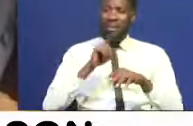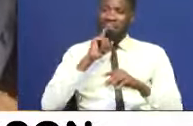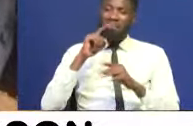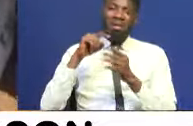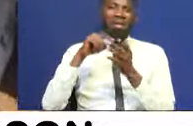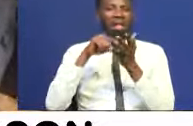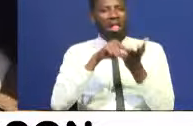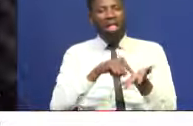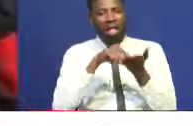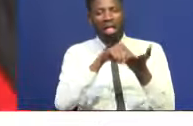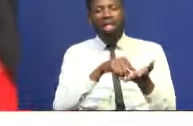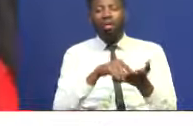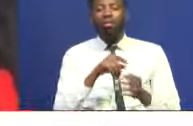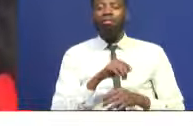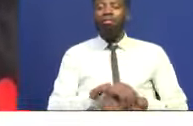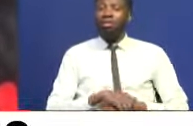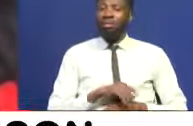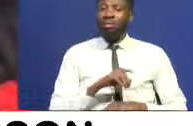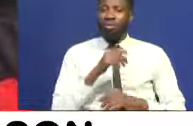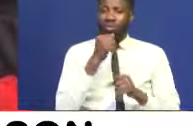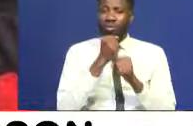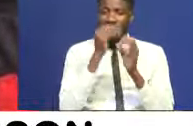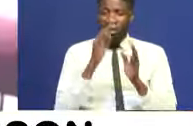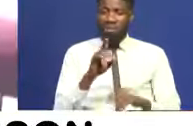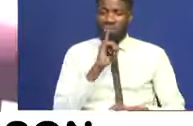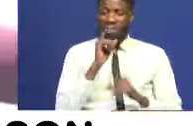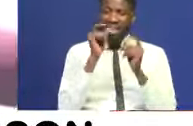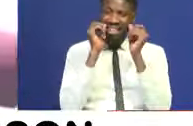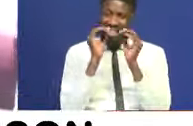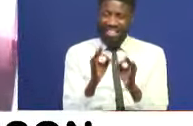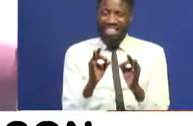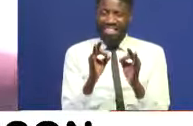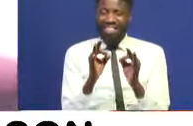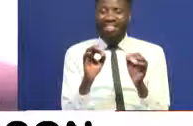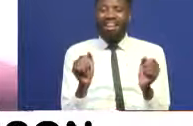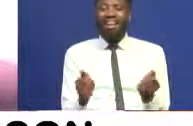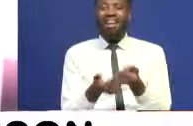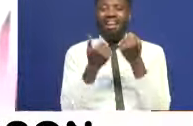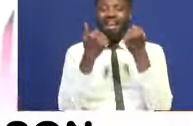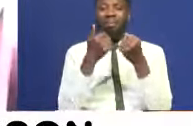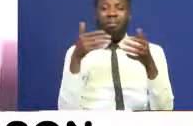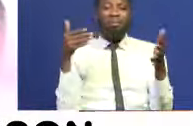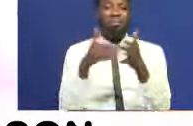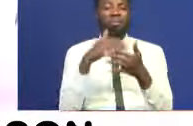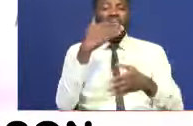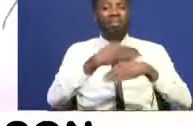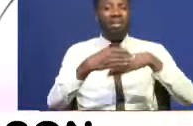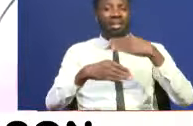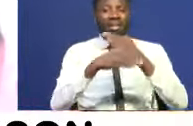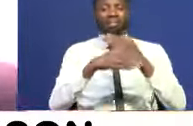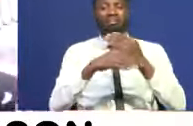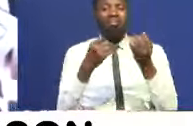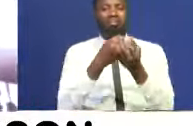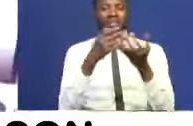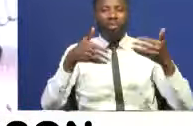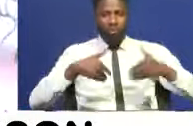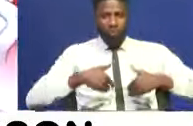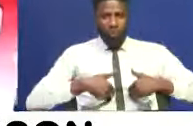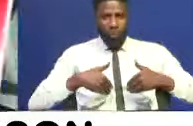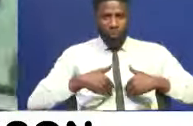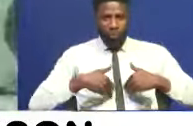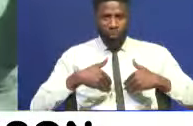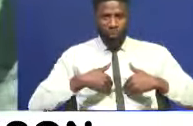the workers claim the move to stop the construction will affect tens of unemployed youth, who, by the way, depend on the